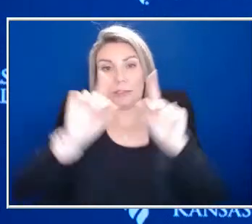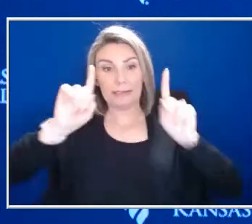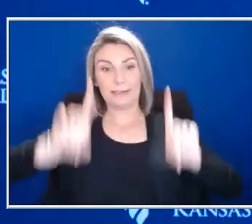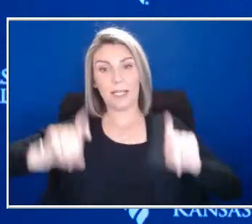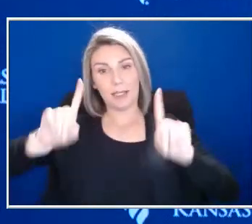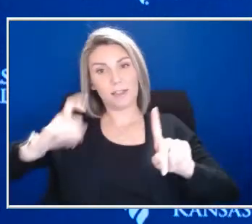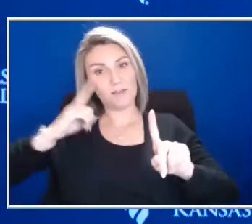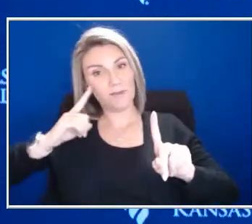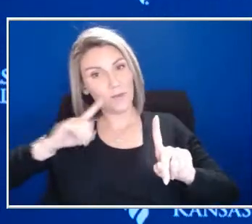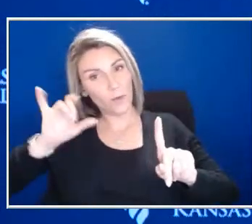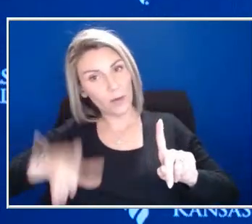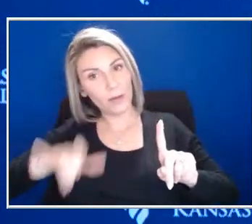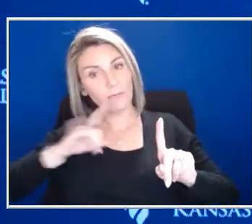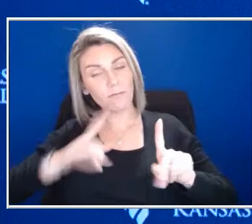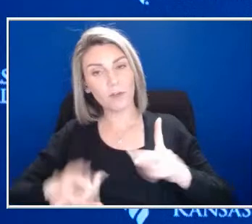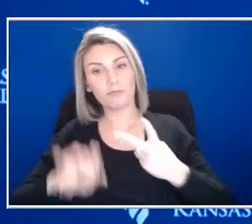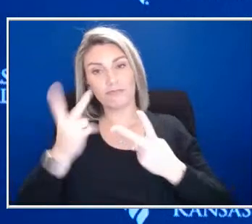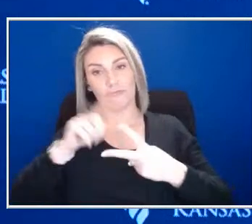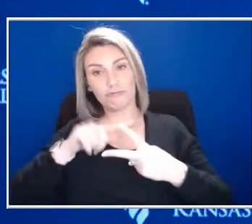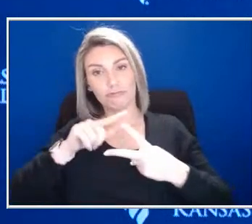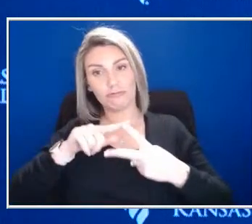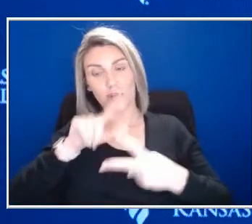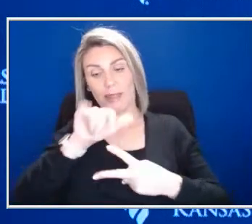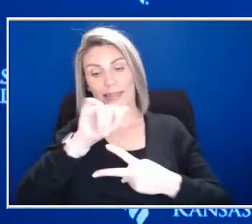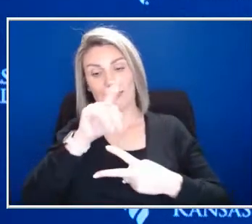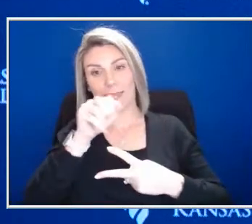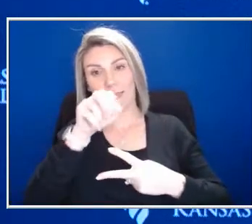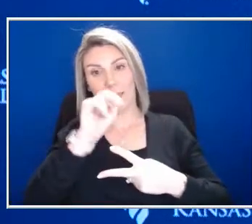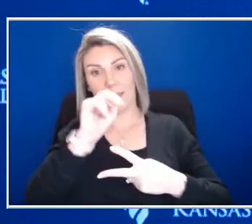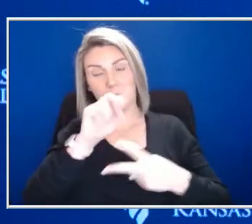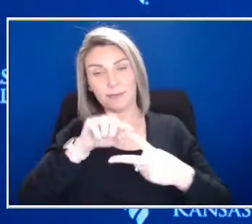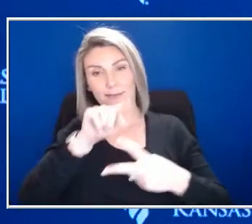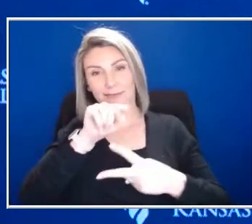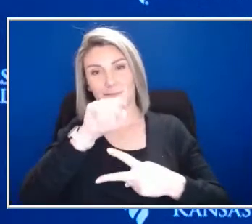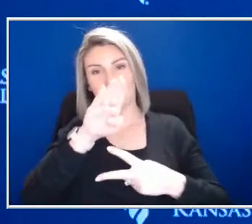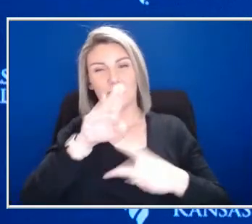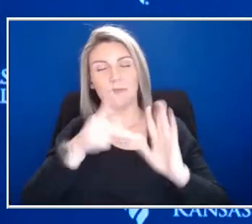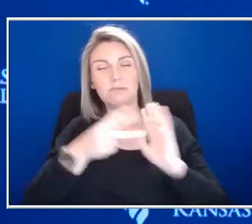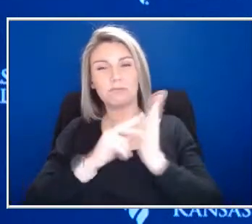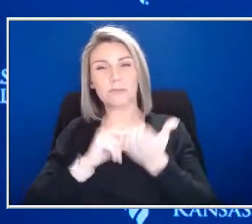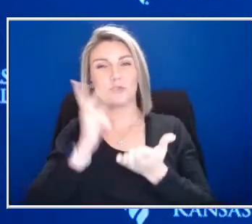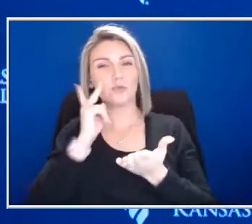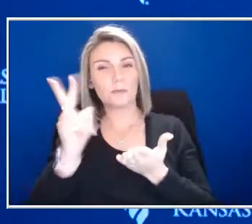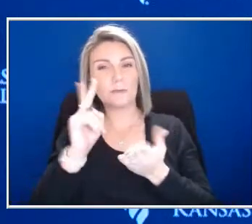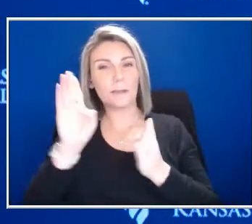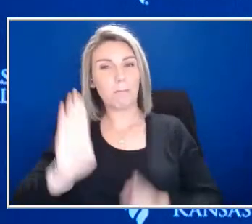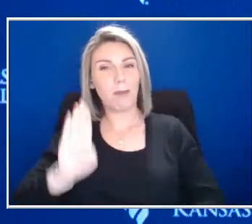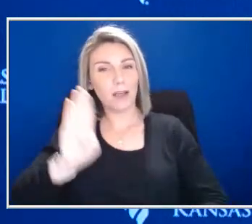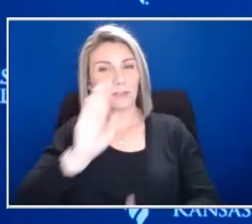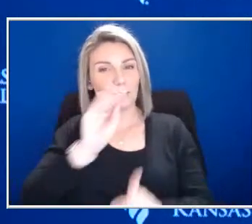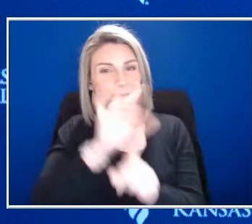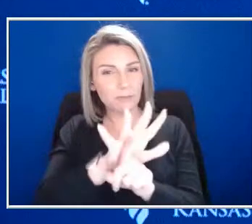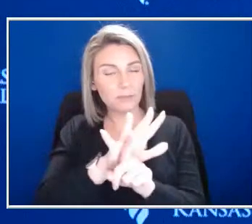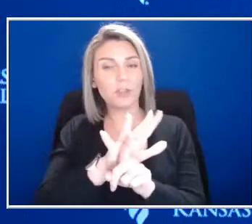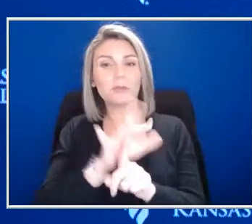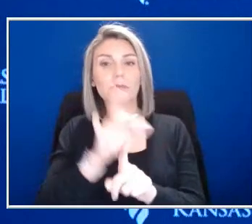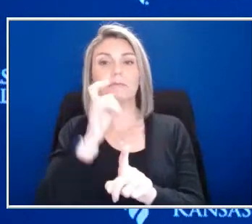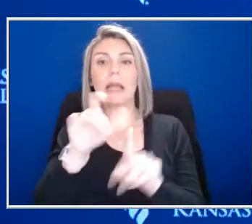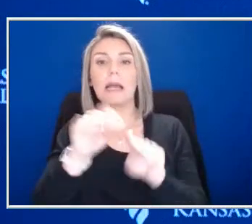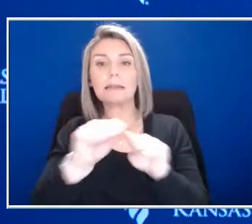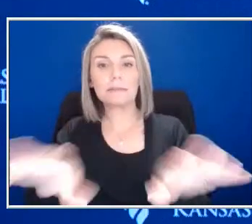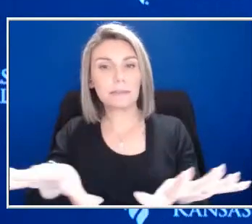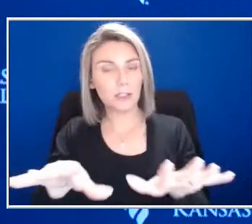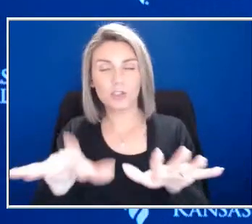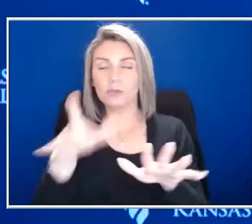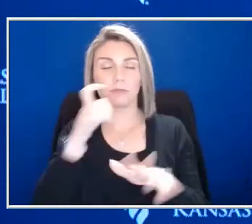are 2 major forms. Latent tuberculosis just means that you've seen the bacteria, you've been exposed to it, you are not contagious, you don't have